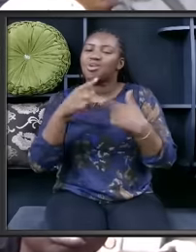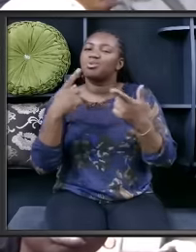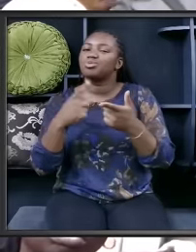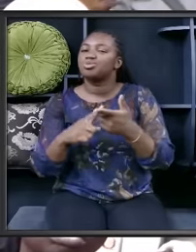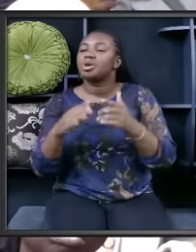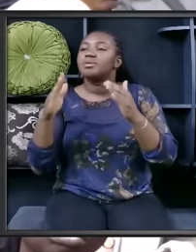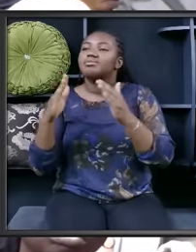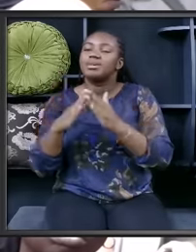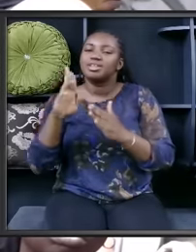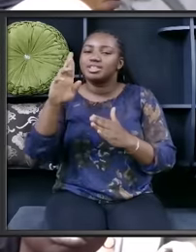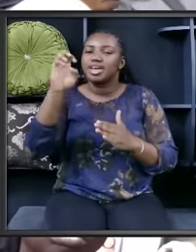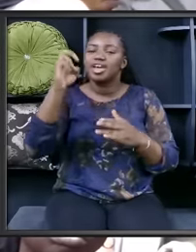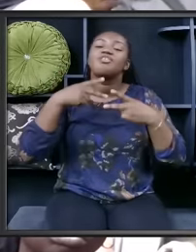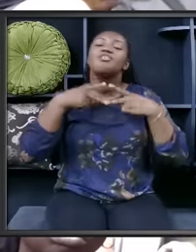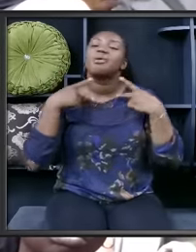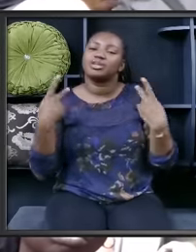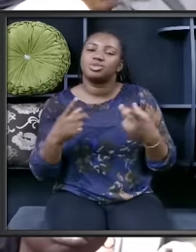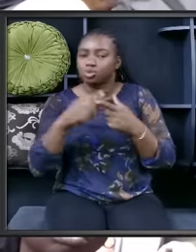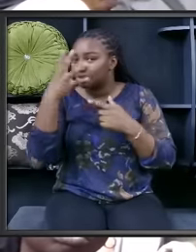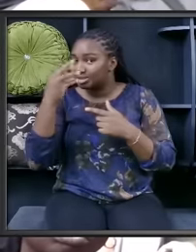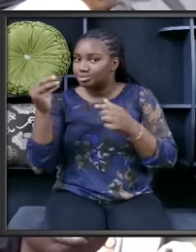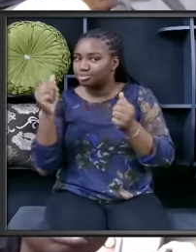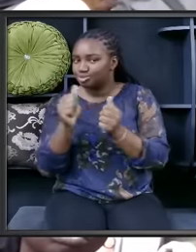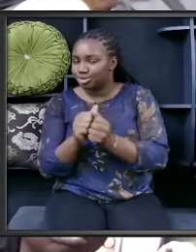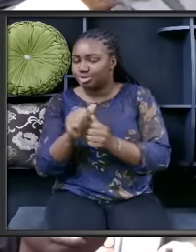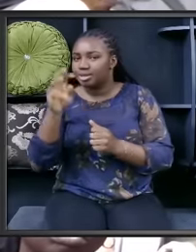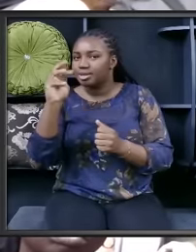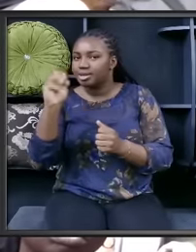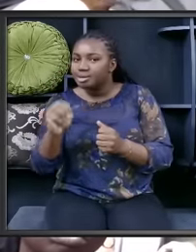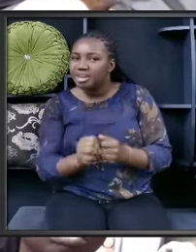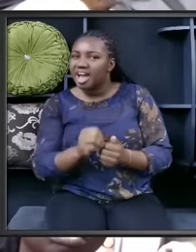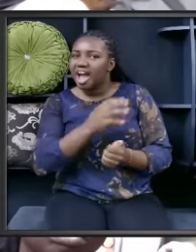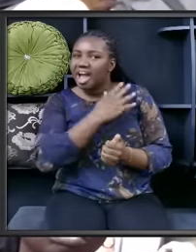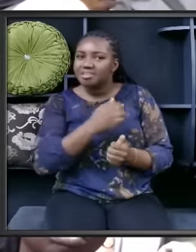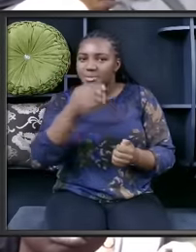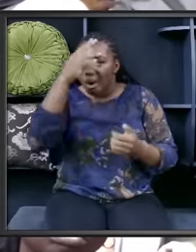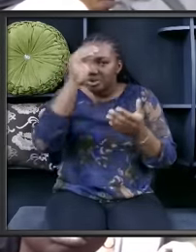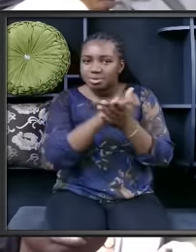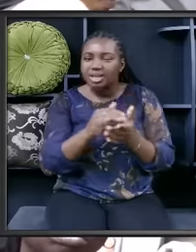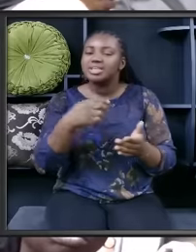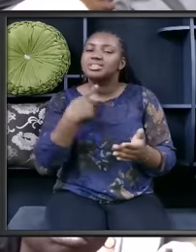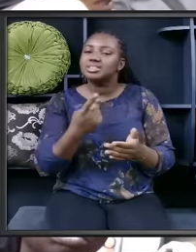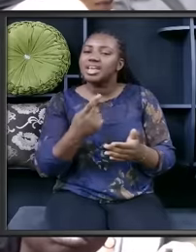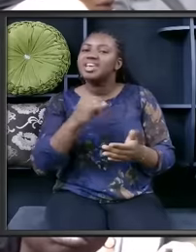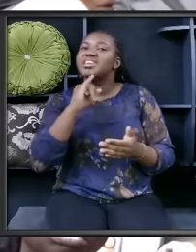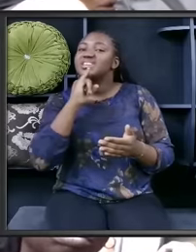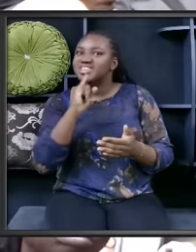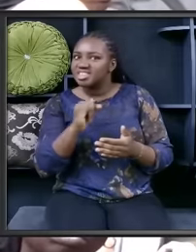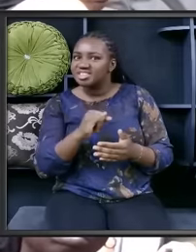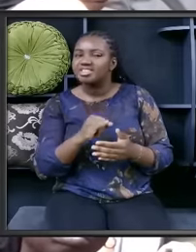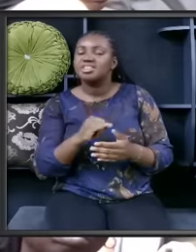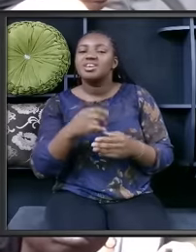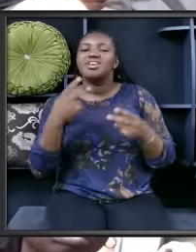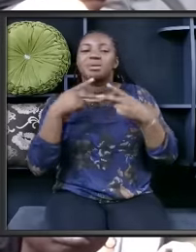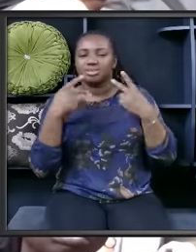So now he said, he didn't talk, say, now Reverend Father Naya in the suspect, say, now Reverend Father Naya, they go meet for church. So you can't build